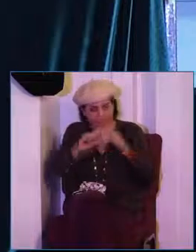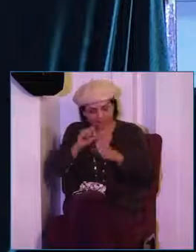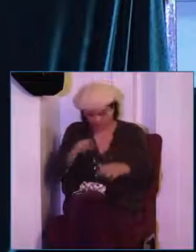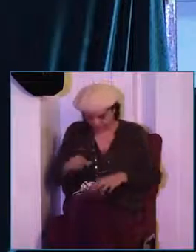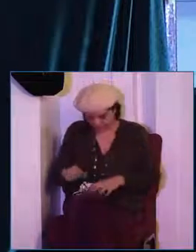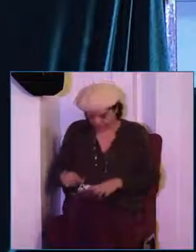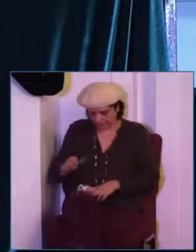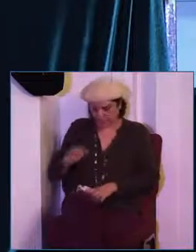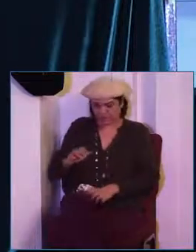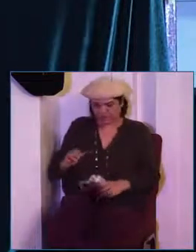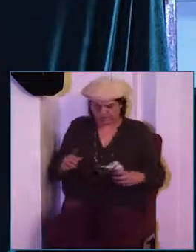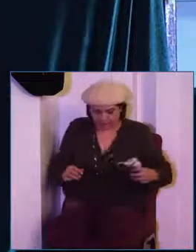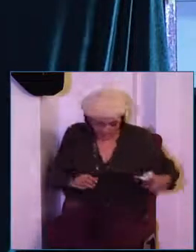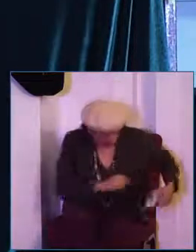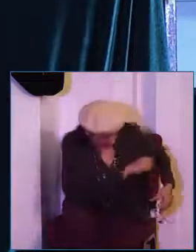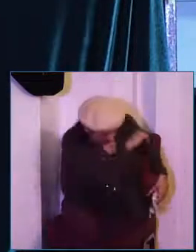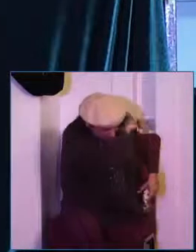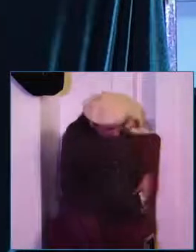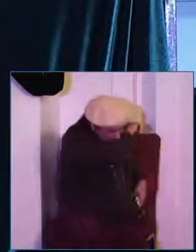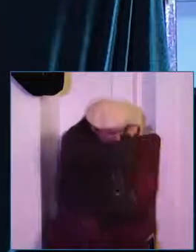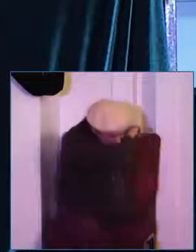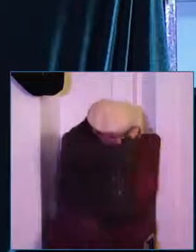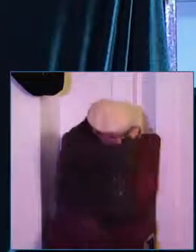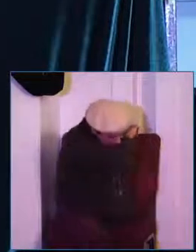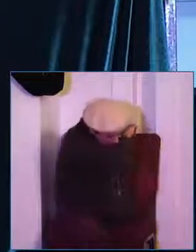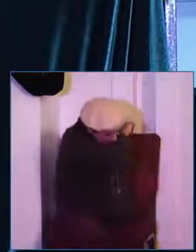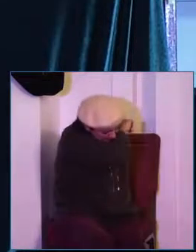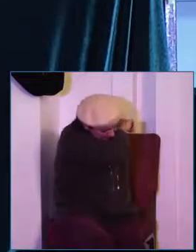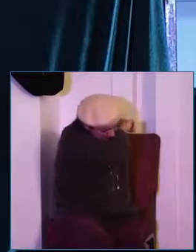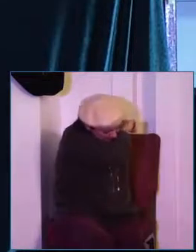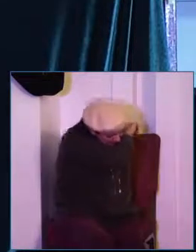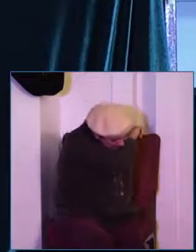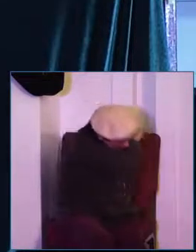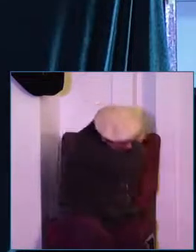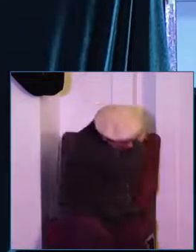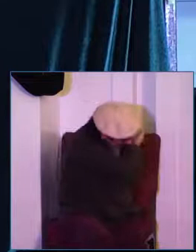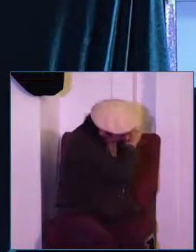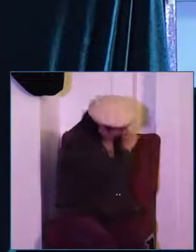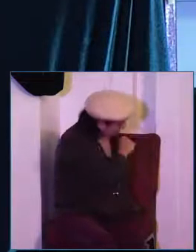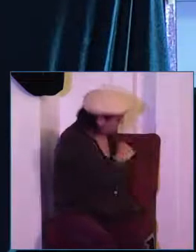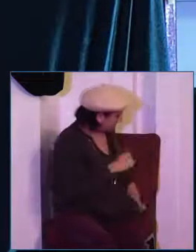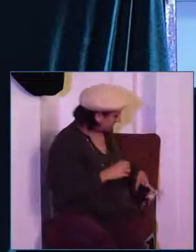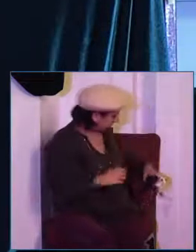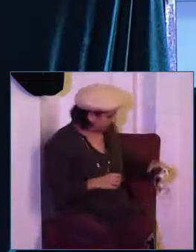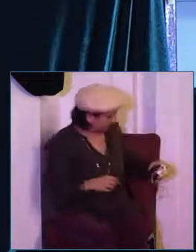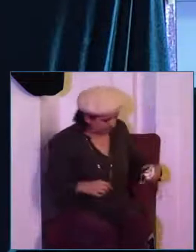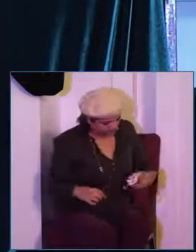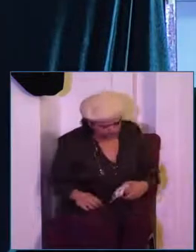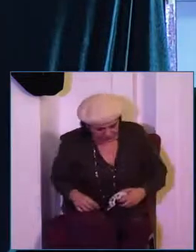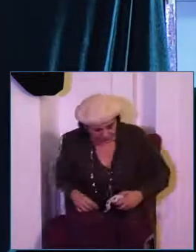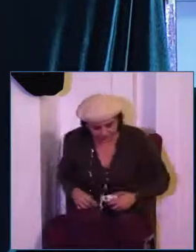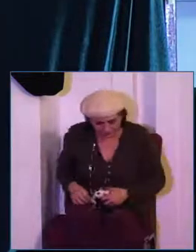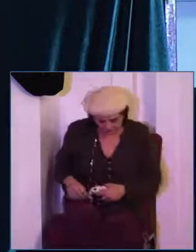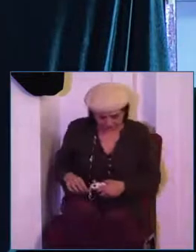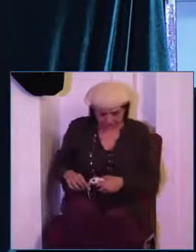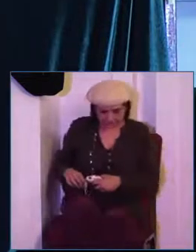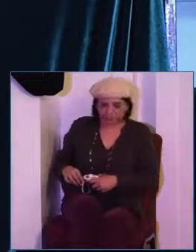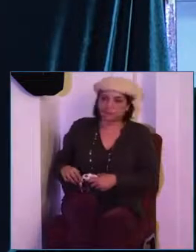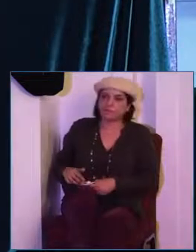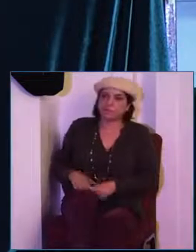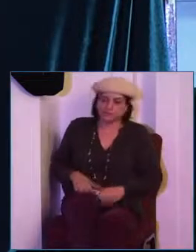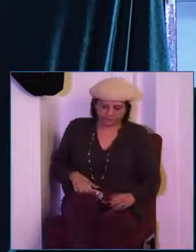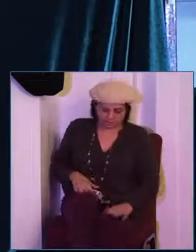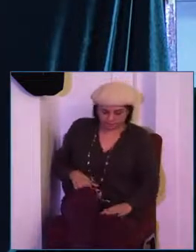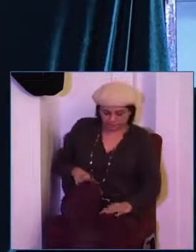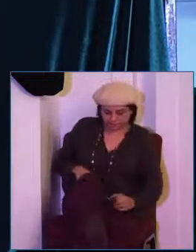that grew up in church, mama didn't let us talk in church, but we're letting you talk in church to one another. We want you to welcome one another and